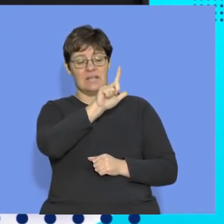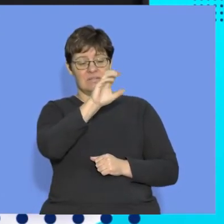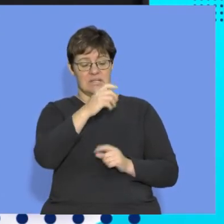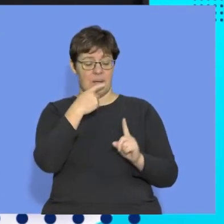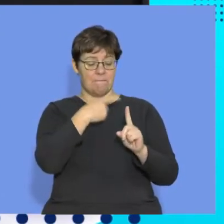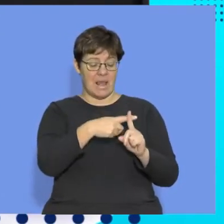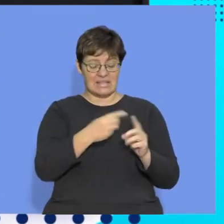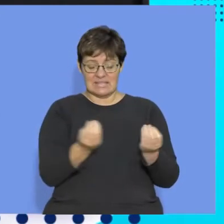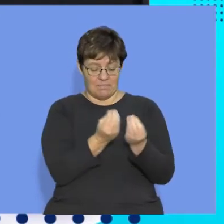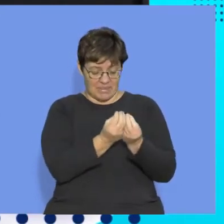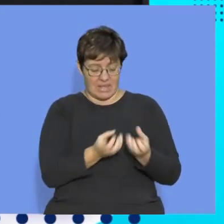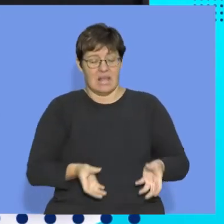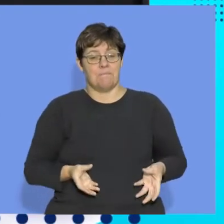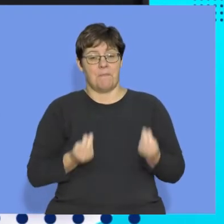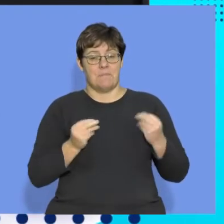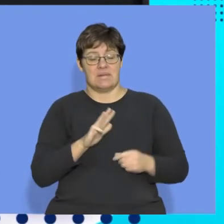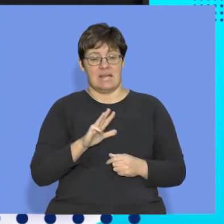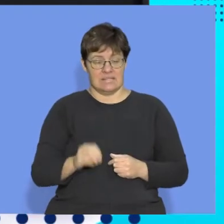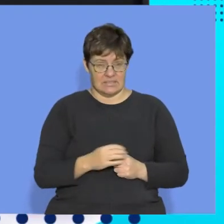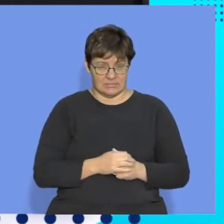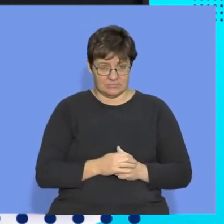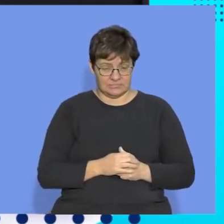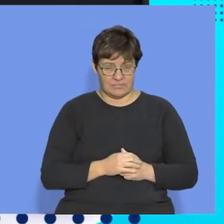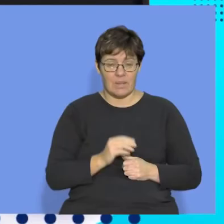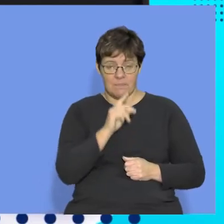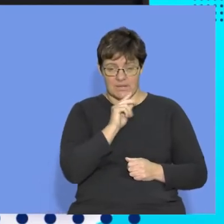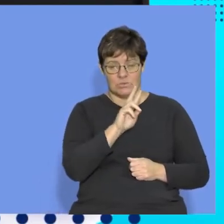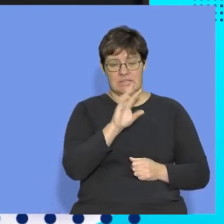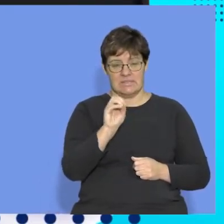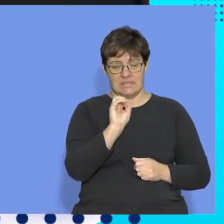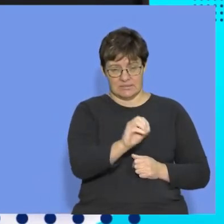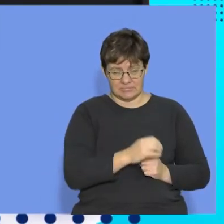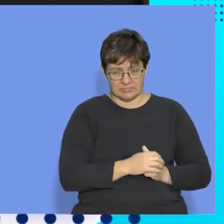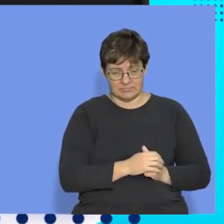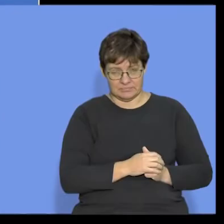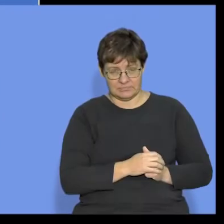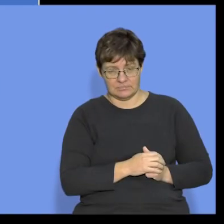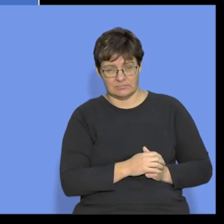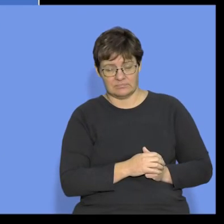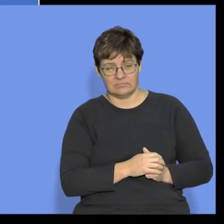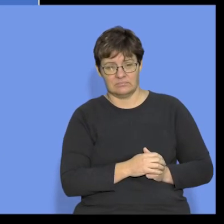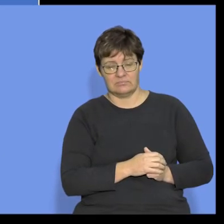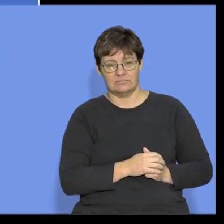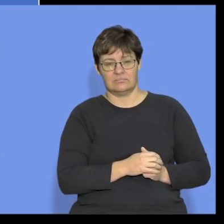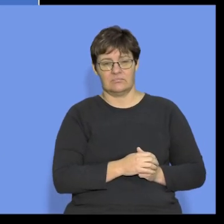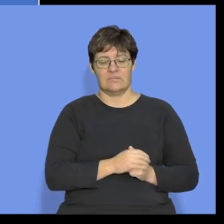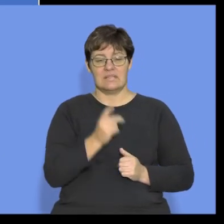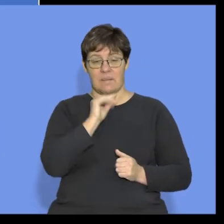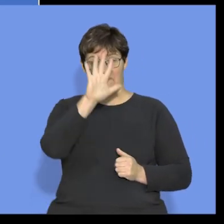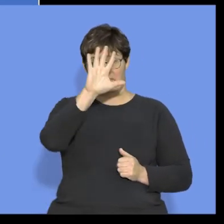plus something to give us 90. What is that number? 20. Also here, we have